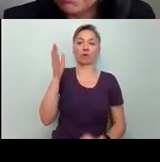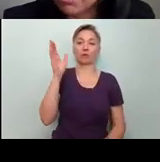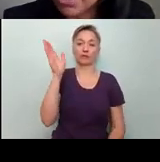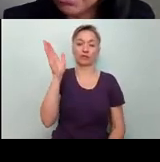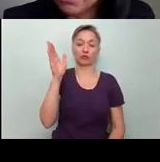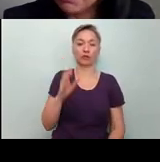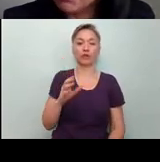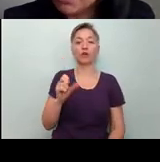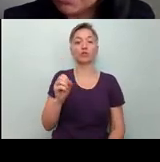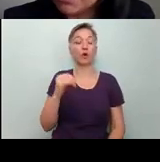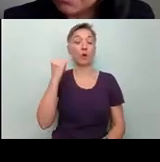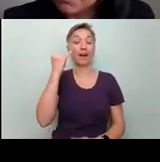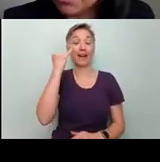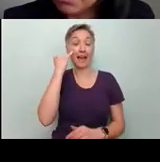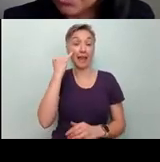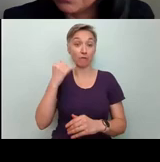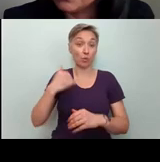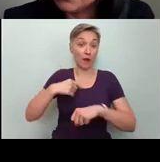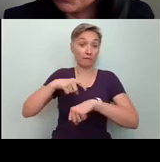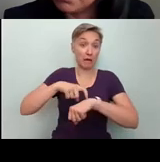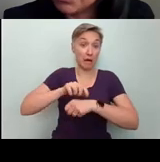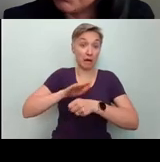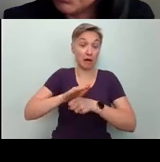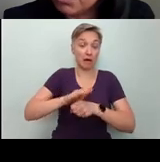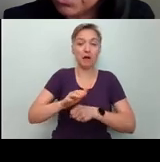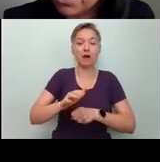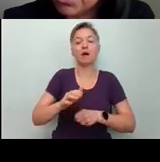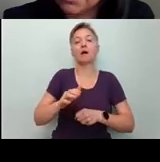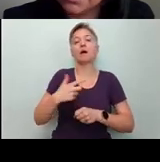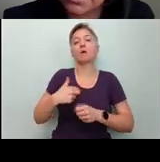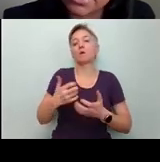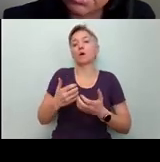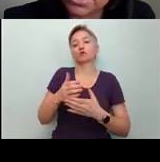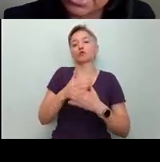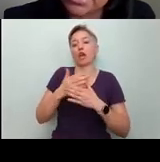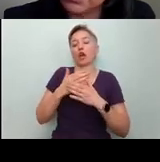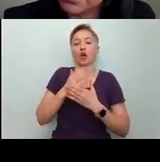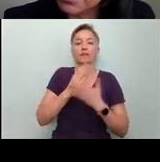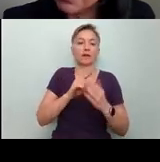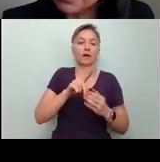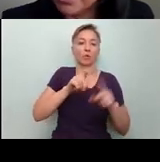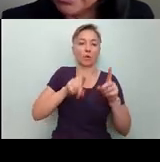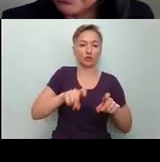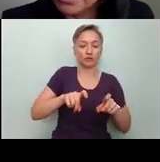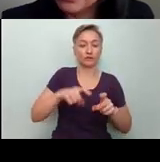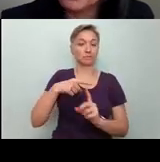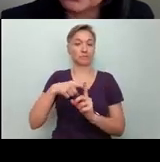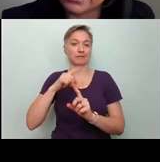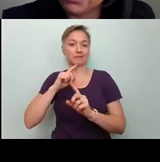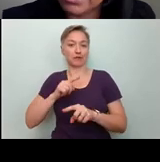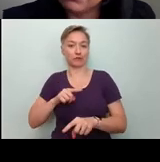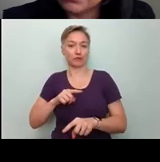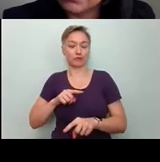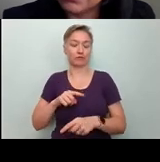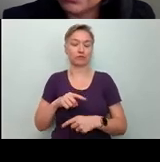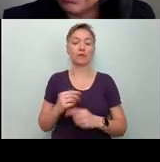as time permits, we wanted to share with you some of those questions as well as some answers. Again,